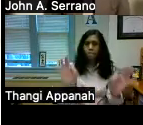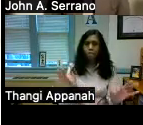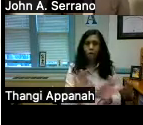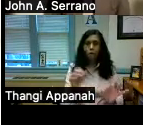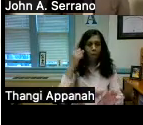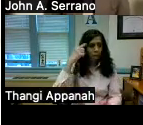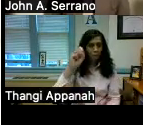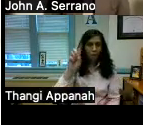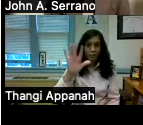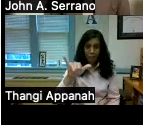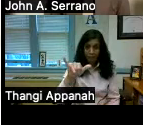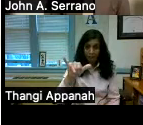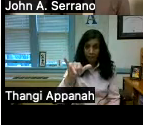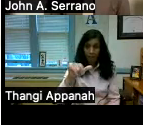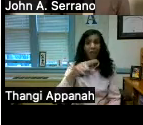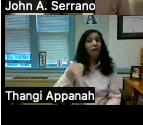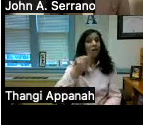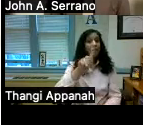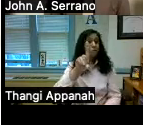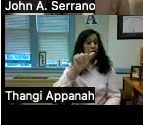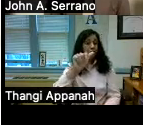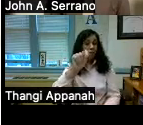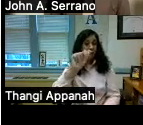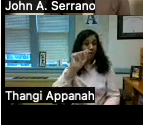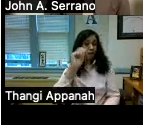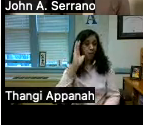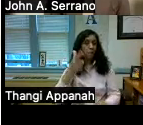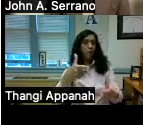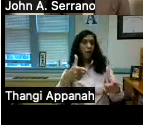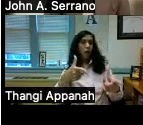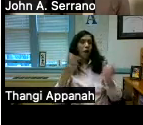You can use Google Forms. You can use that for a survey.